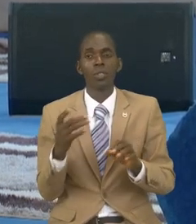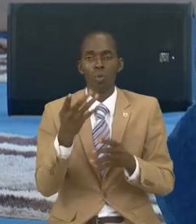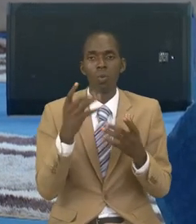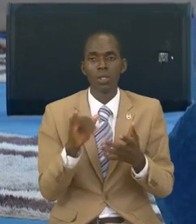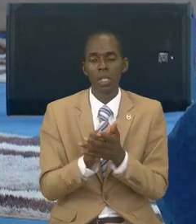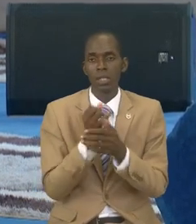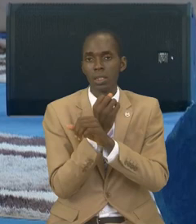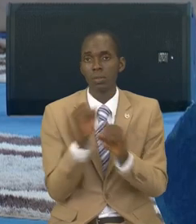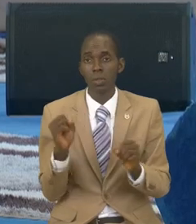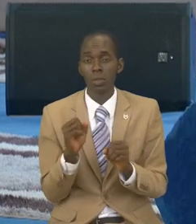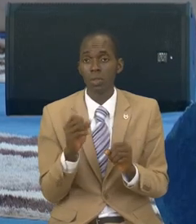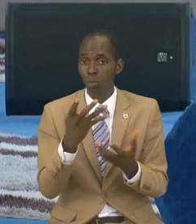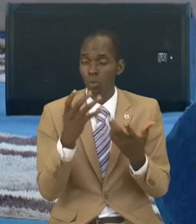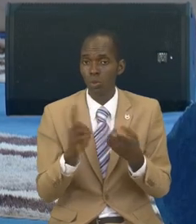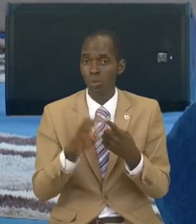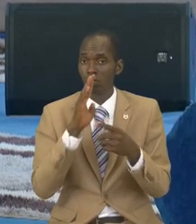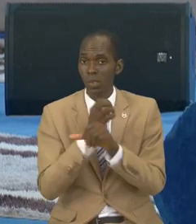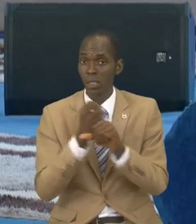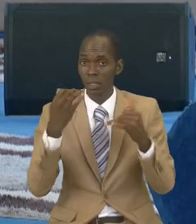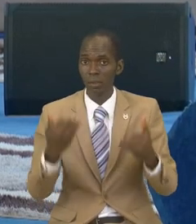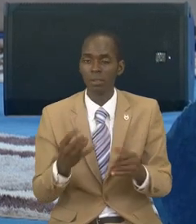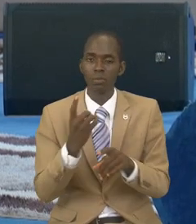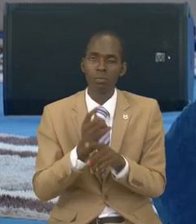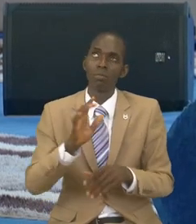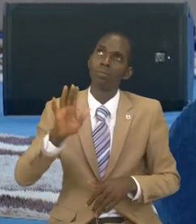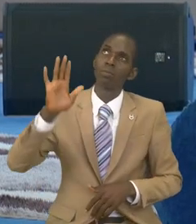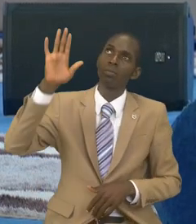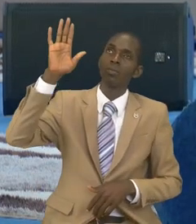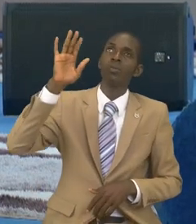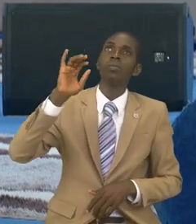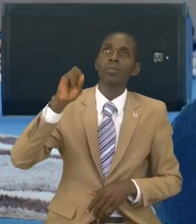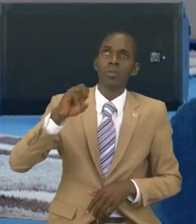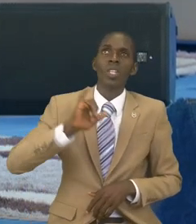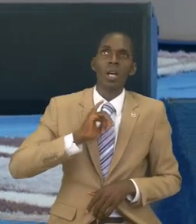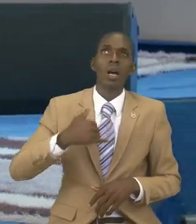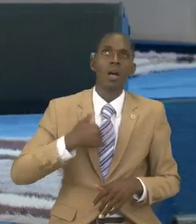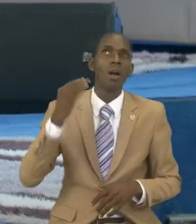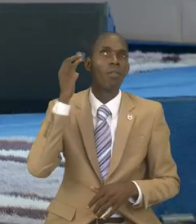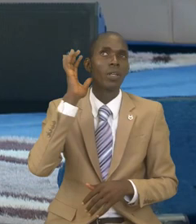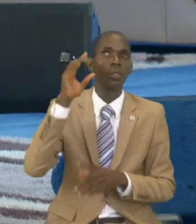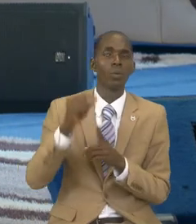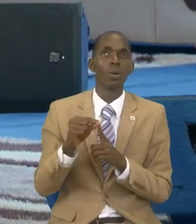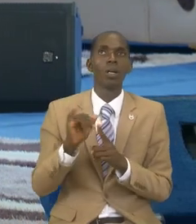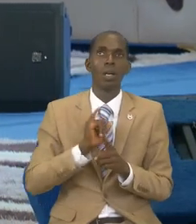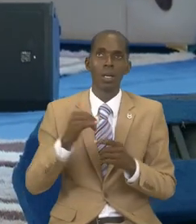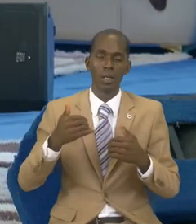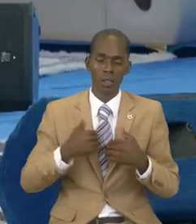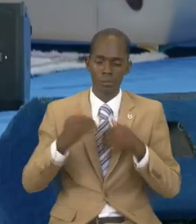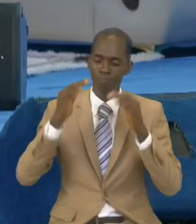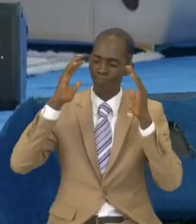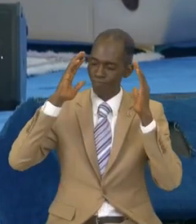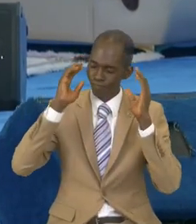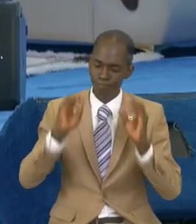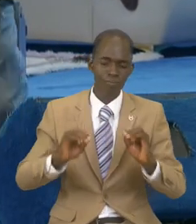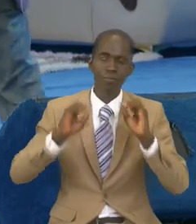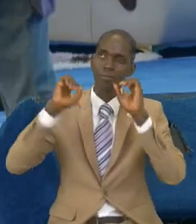Lord, wherever you are, you raise up your hand, you say, I've heard the word, and now I seek my heart, and I want to seek the